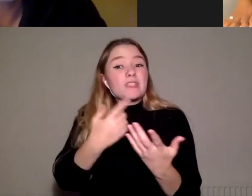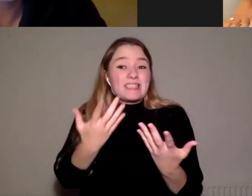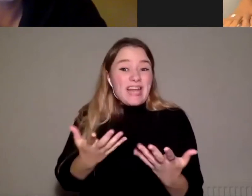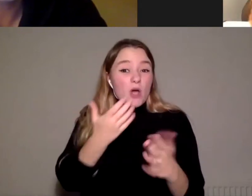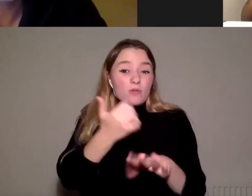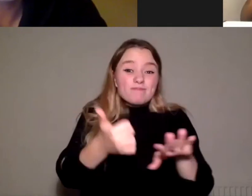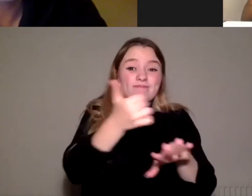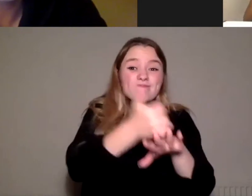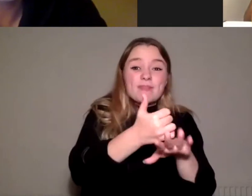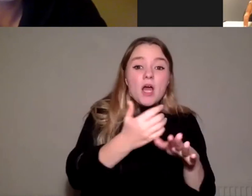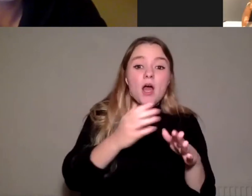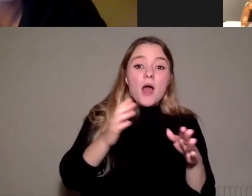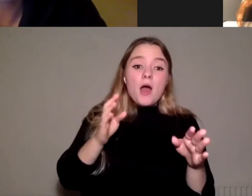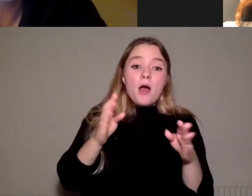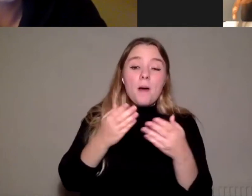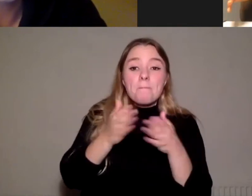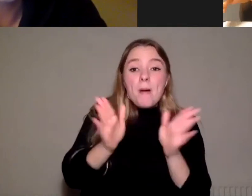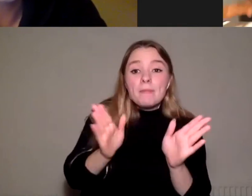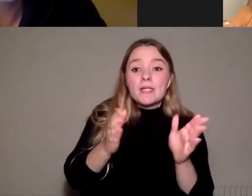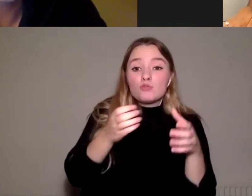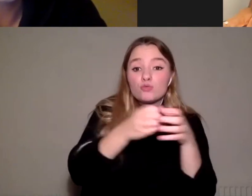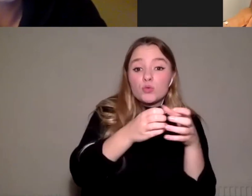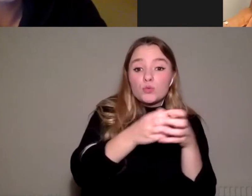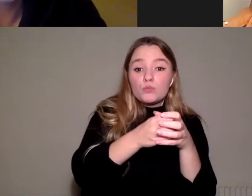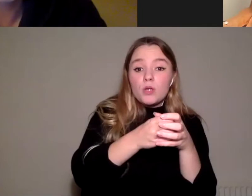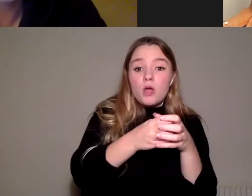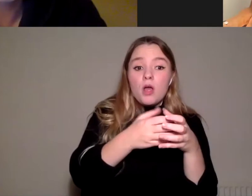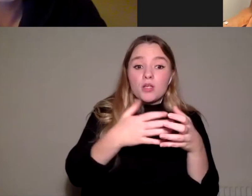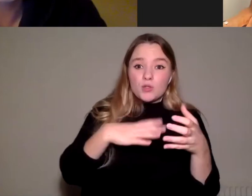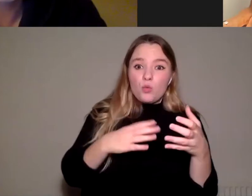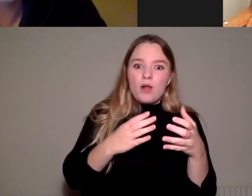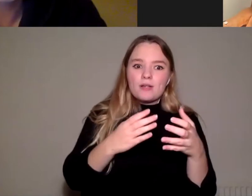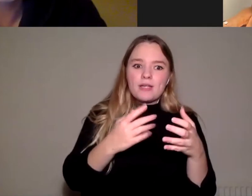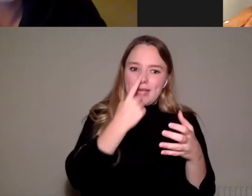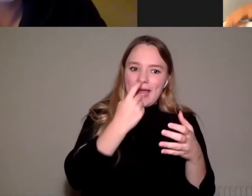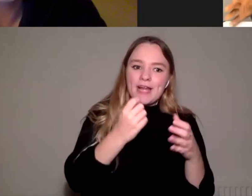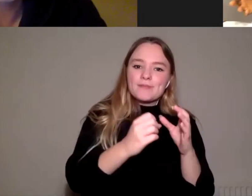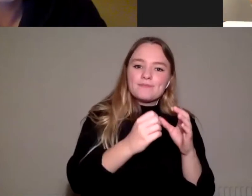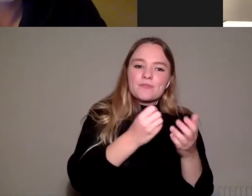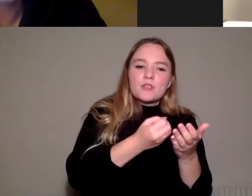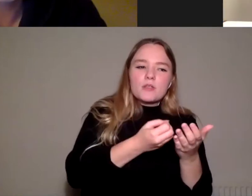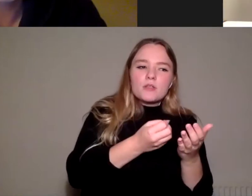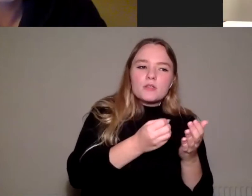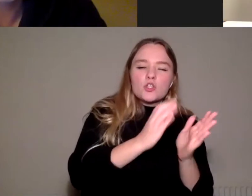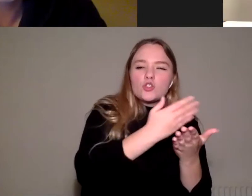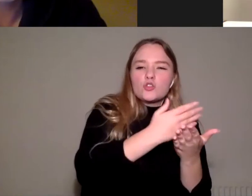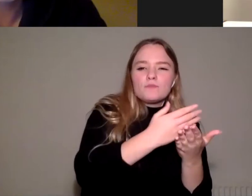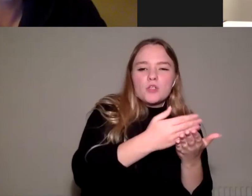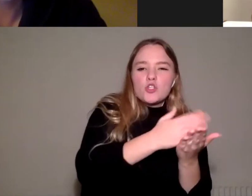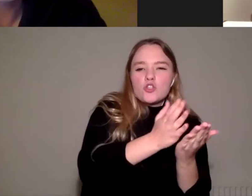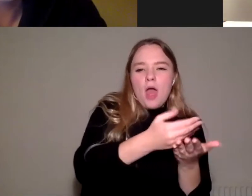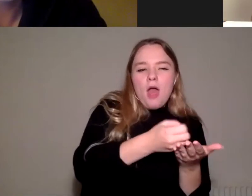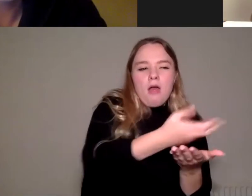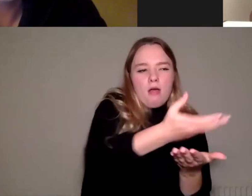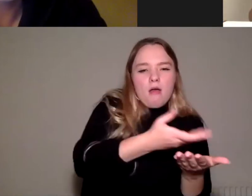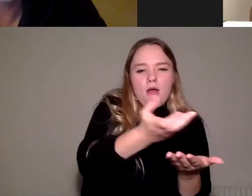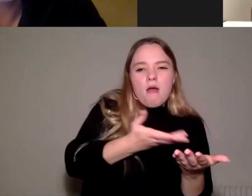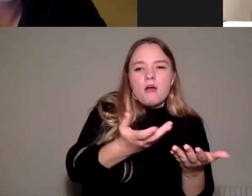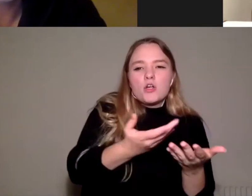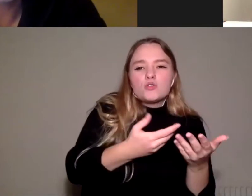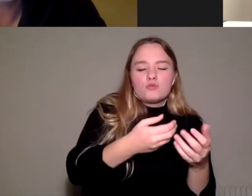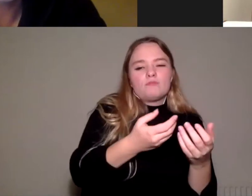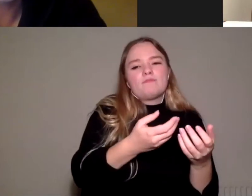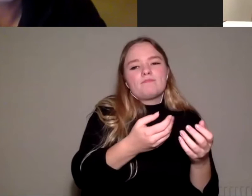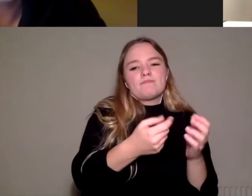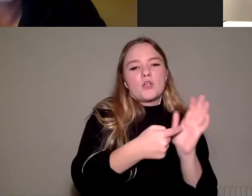out of the group for it to reach a larger audience, which is what I've done. I've started sharing from my